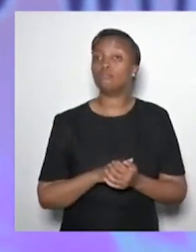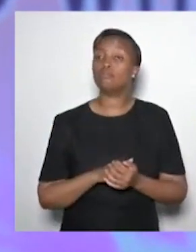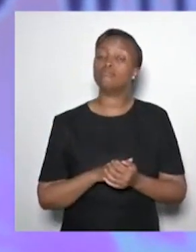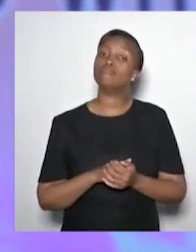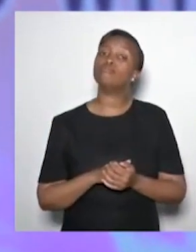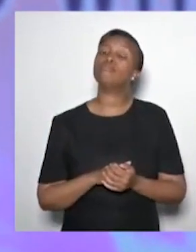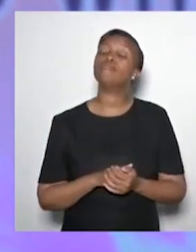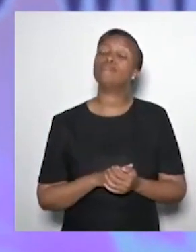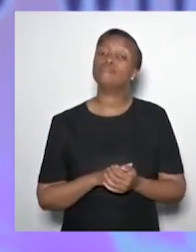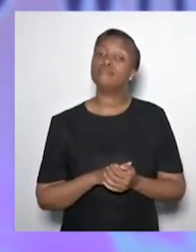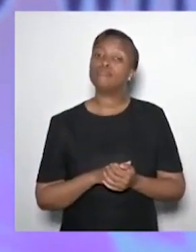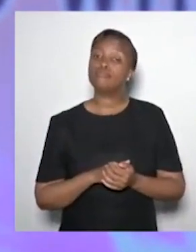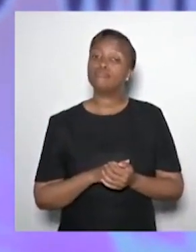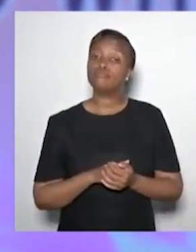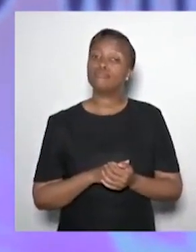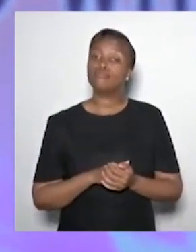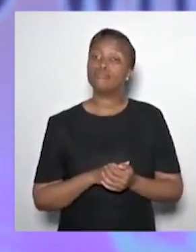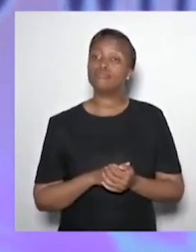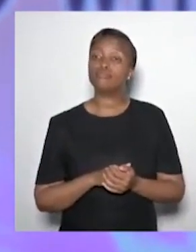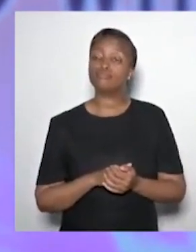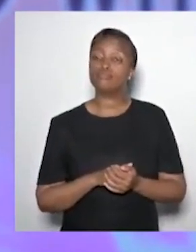Birthing of a new season. So,